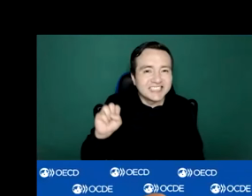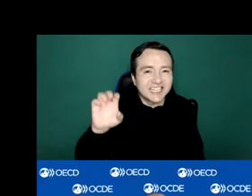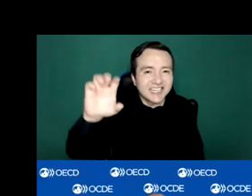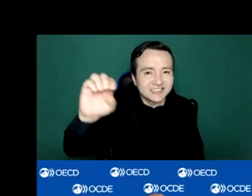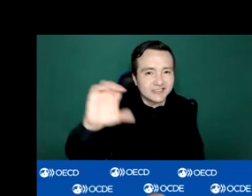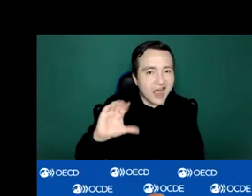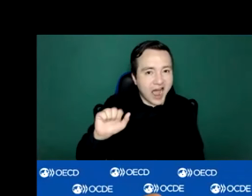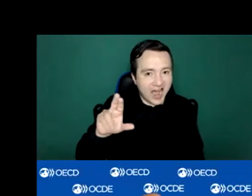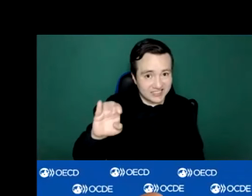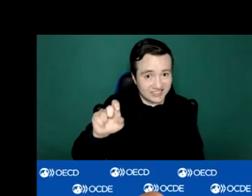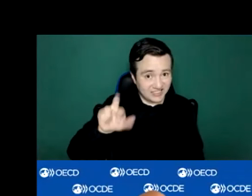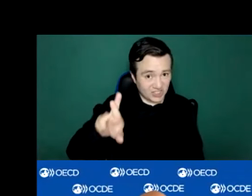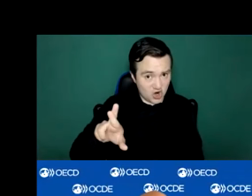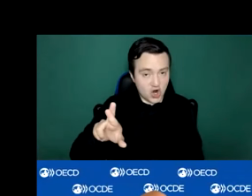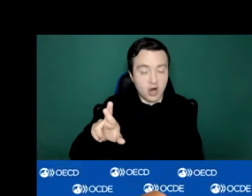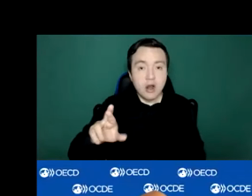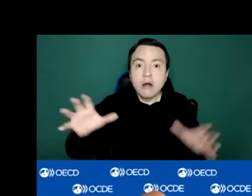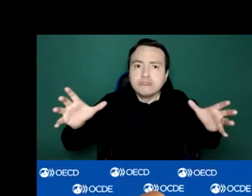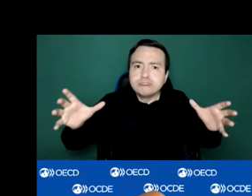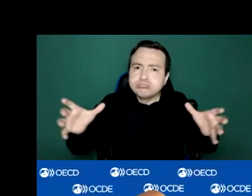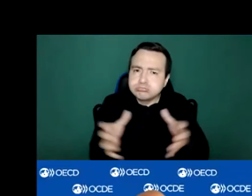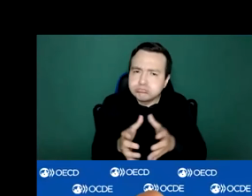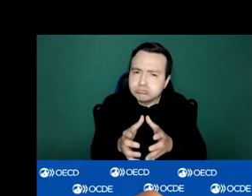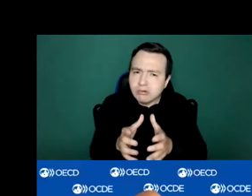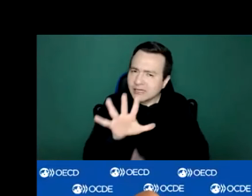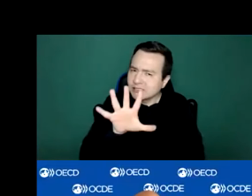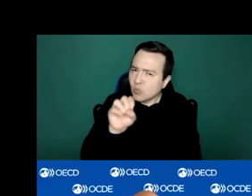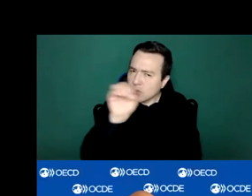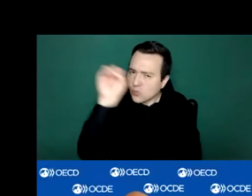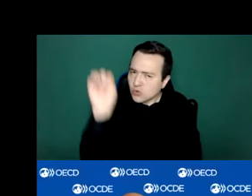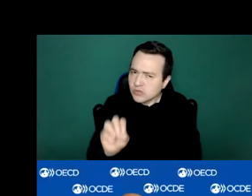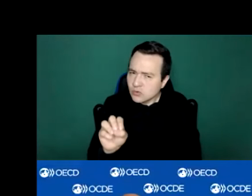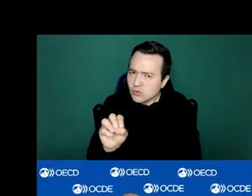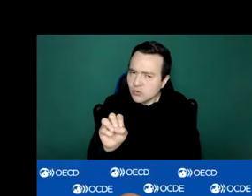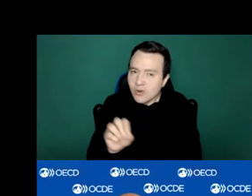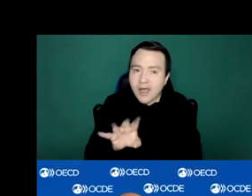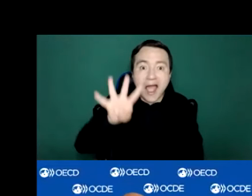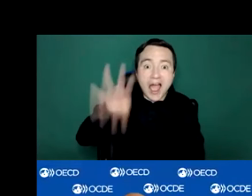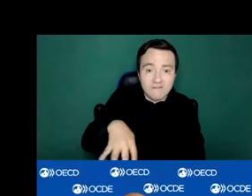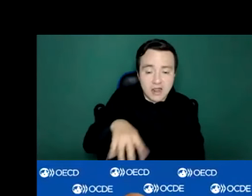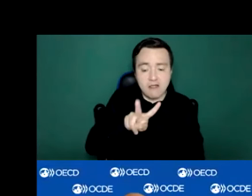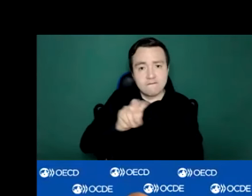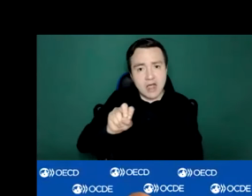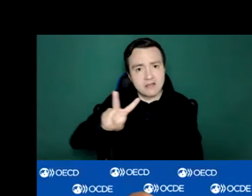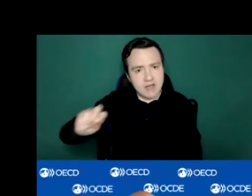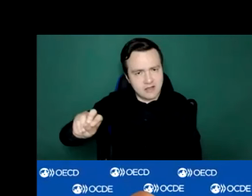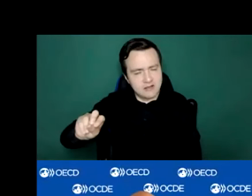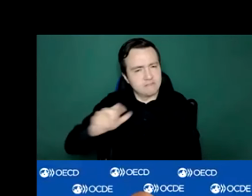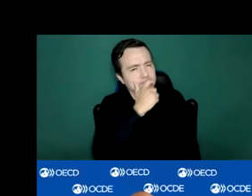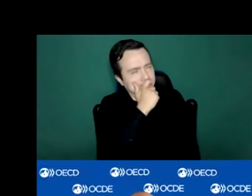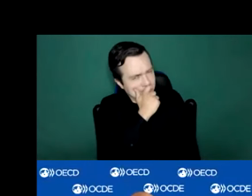2020 compared to the year before. This means that a lot of the people who could have been detected